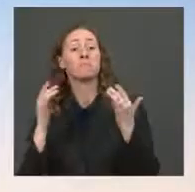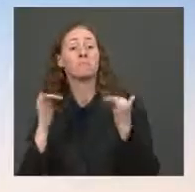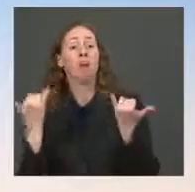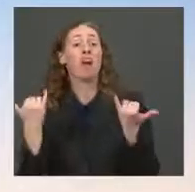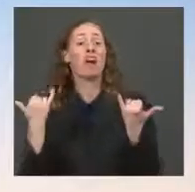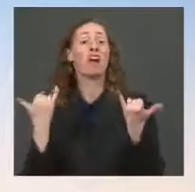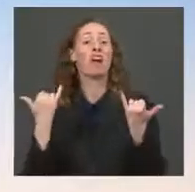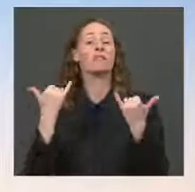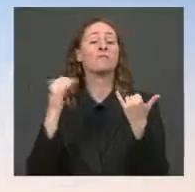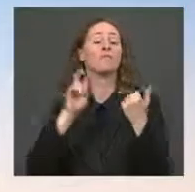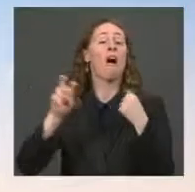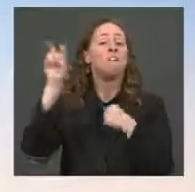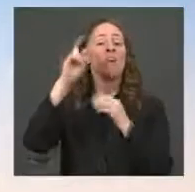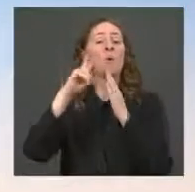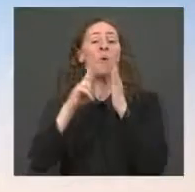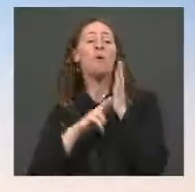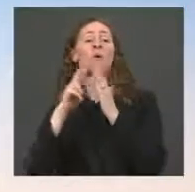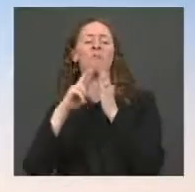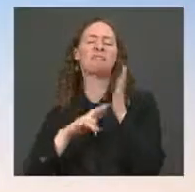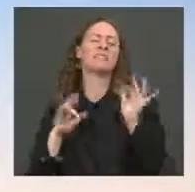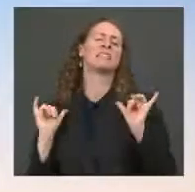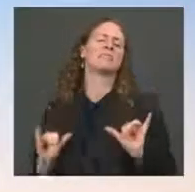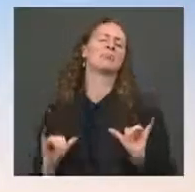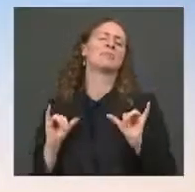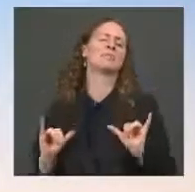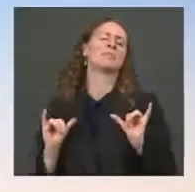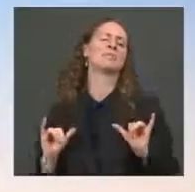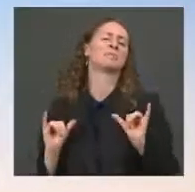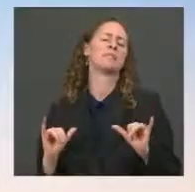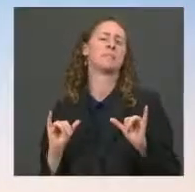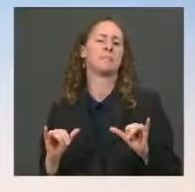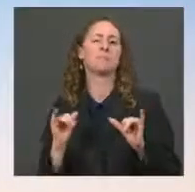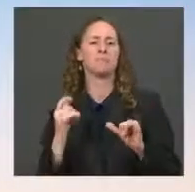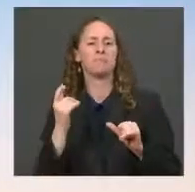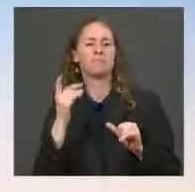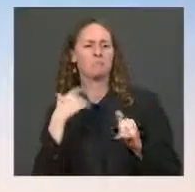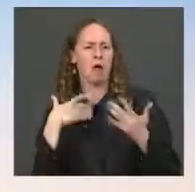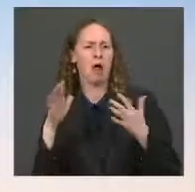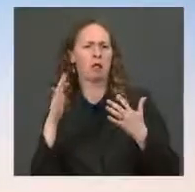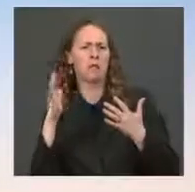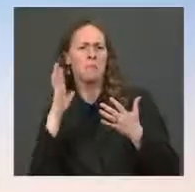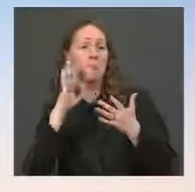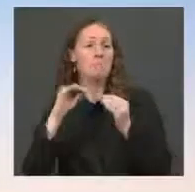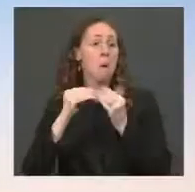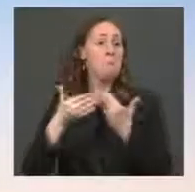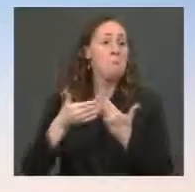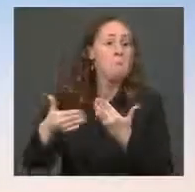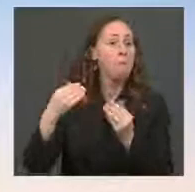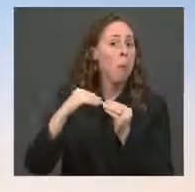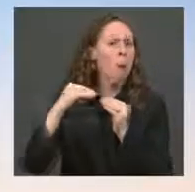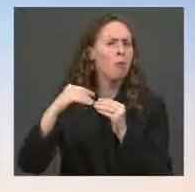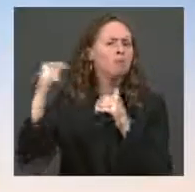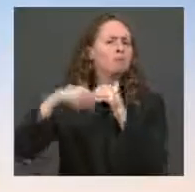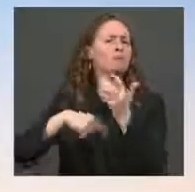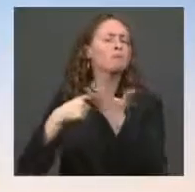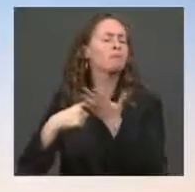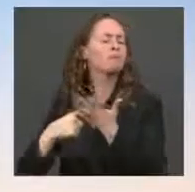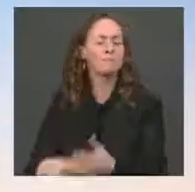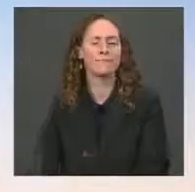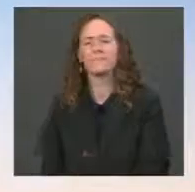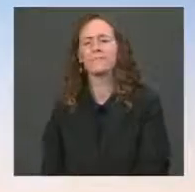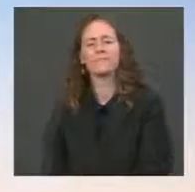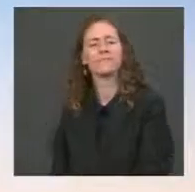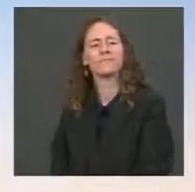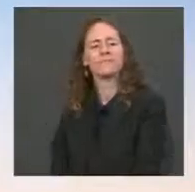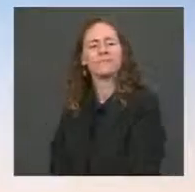obviously continuing to discuss a range of options, as we always would be. Jen, go ahead. Go ahead, Francesca. Okay, can I follow up on that? Yes.